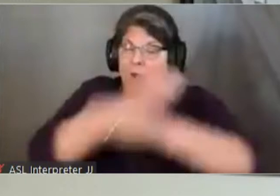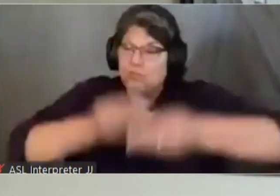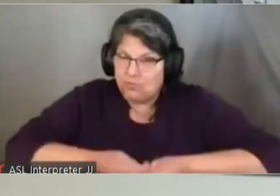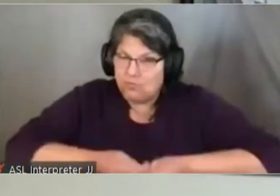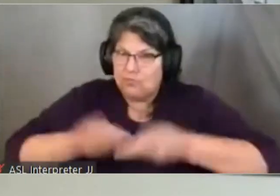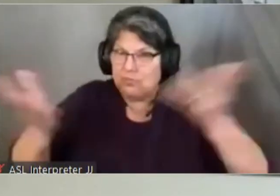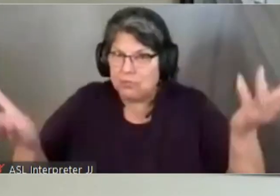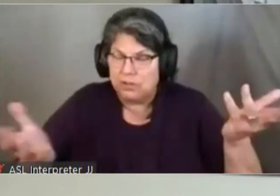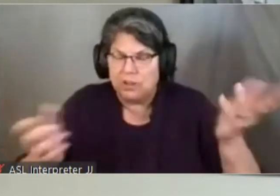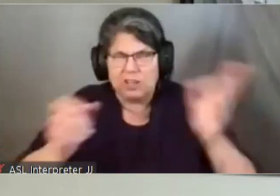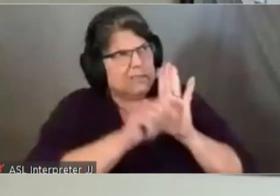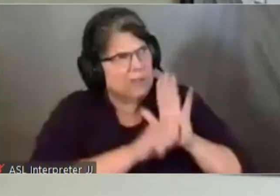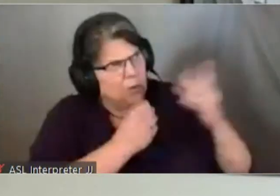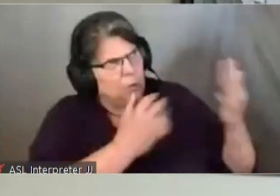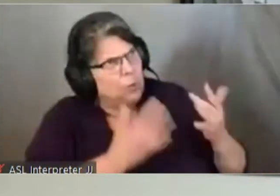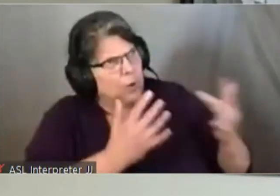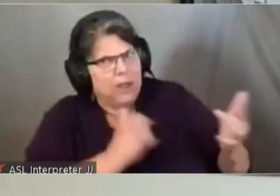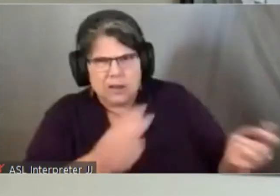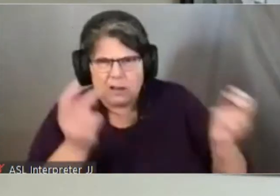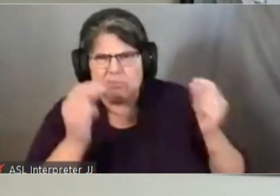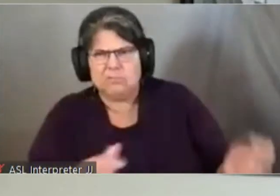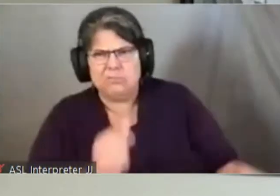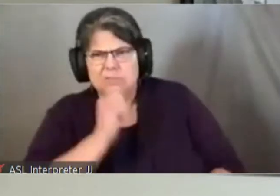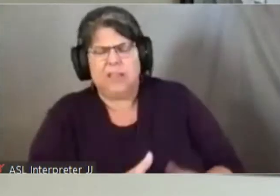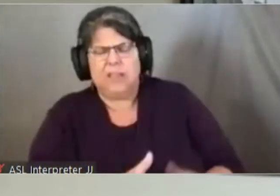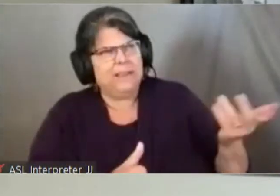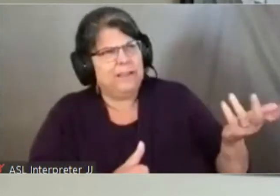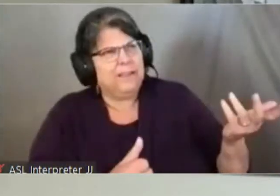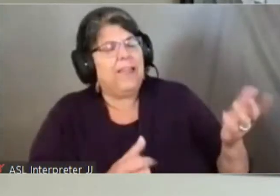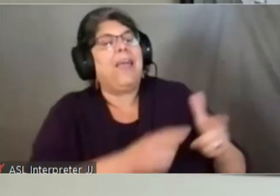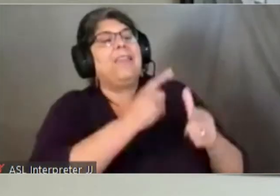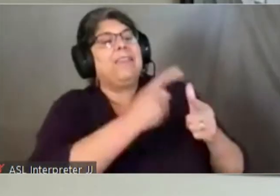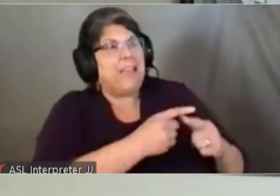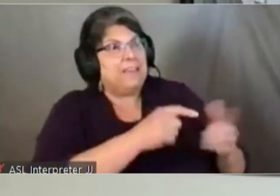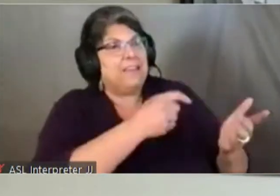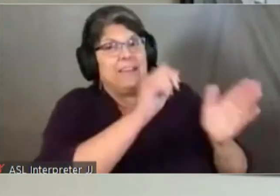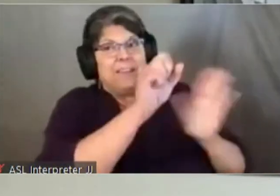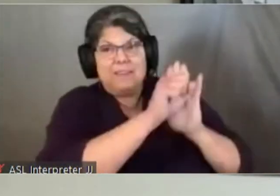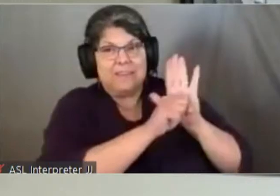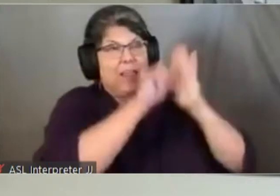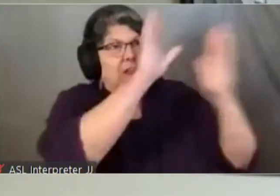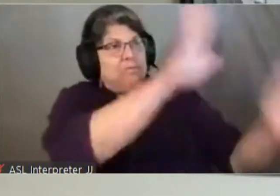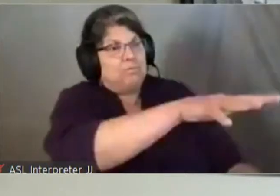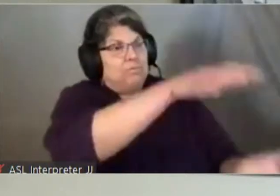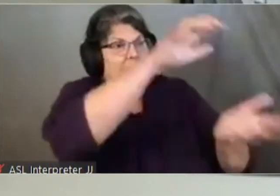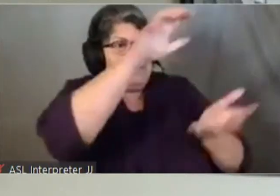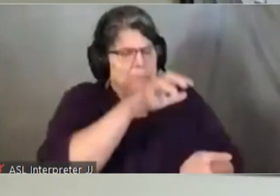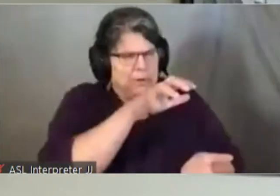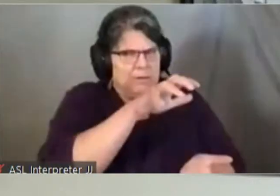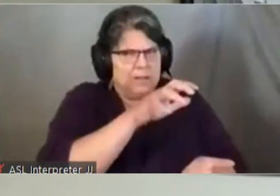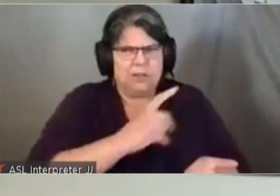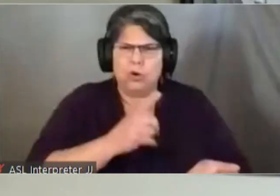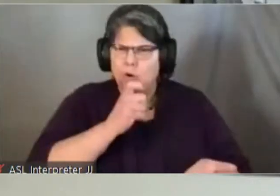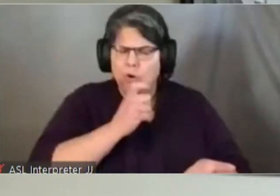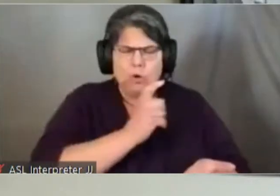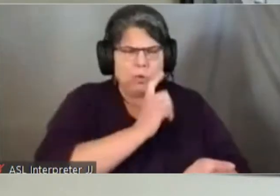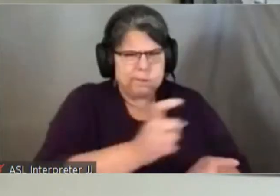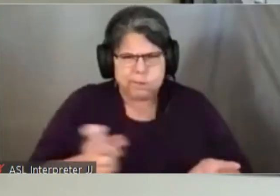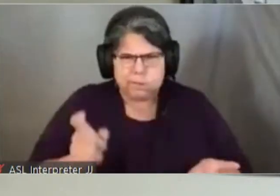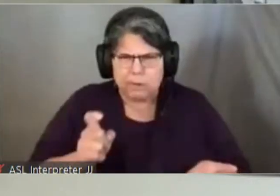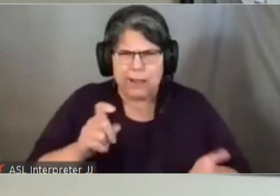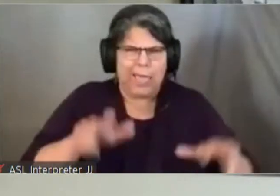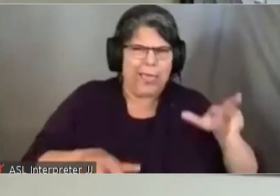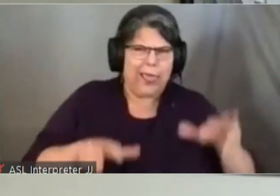the state is having some difficulties with their distribution and their accounting, and they've made a number